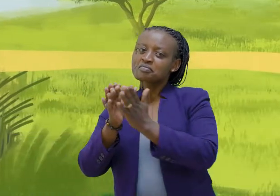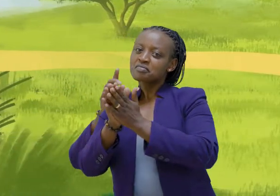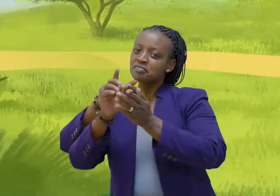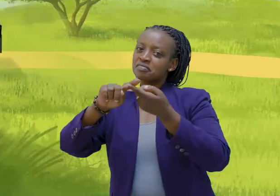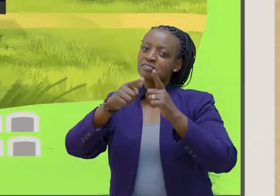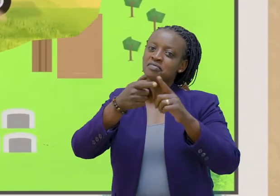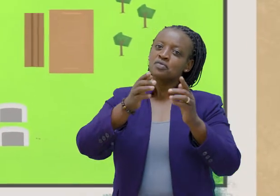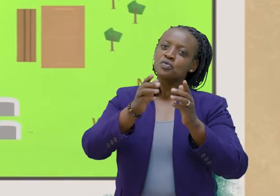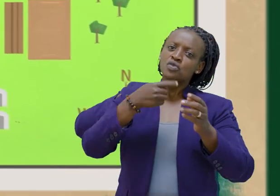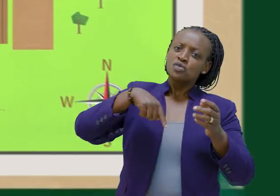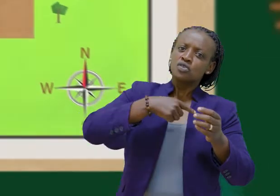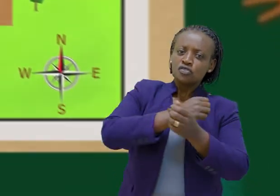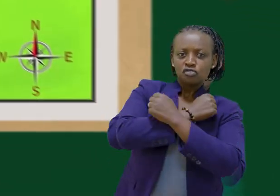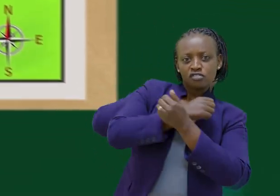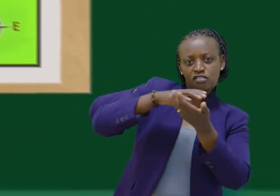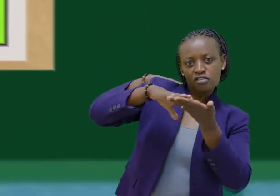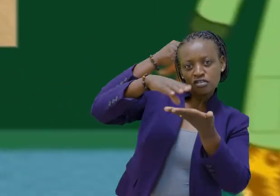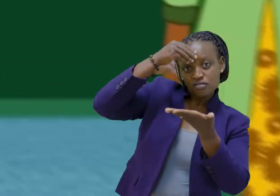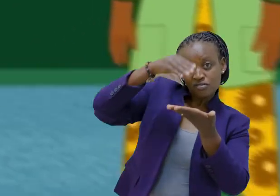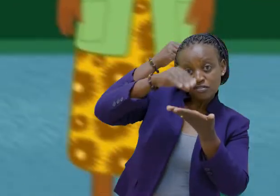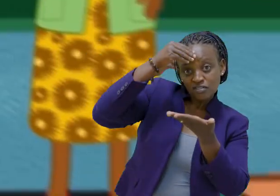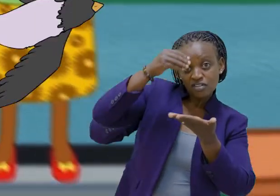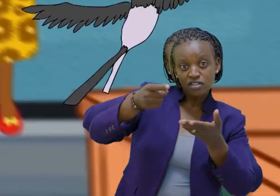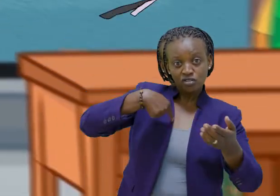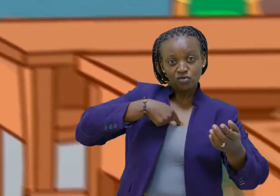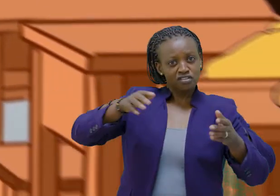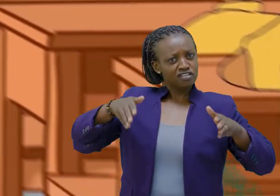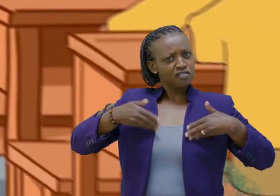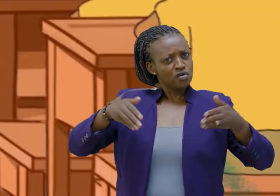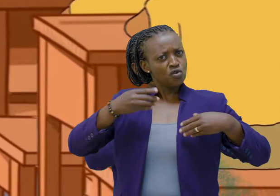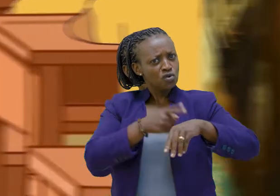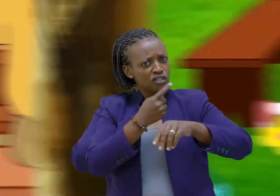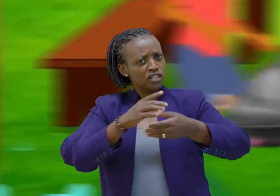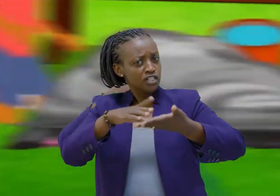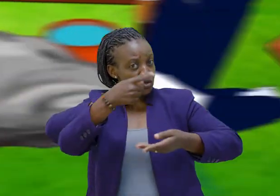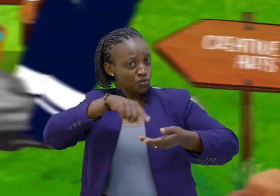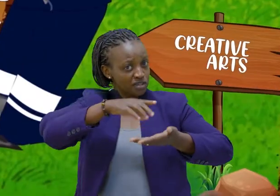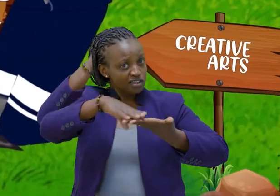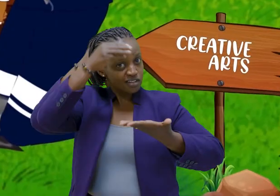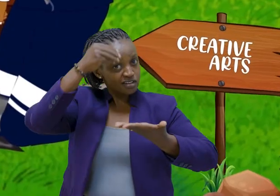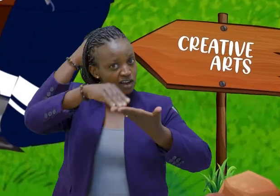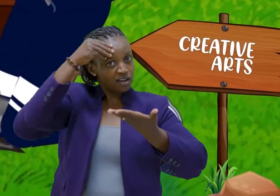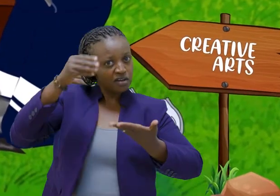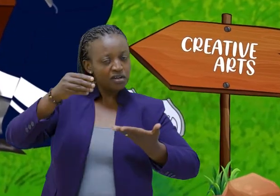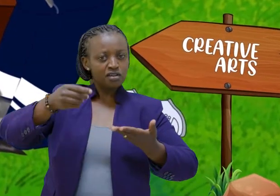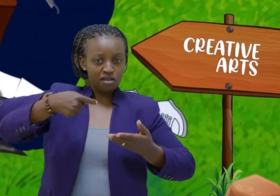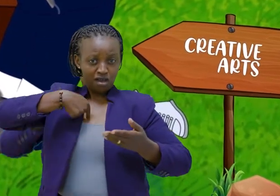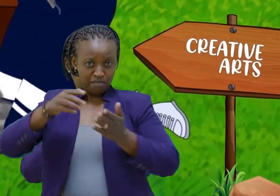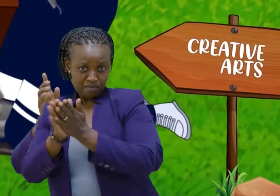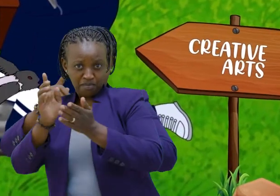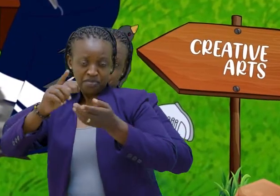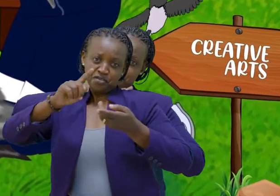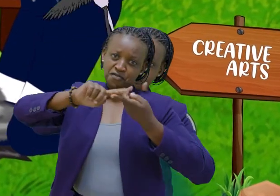I and my friend, we love to learn. We are happy when we learn. I and